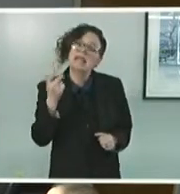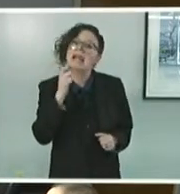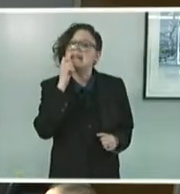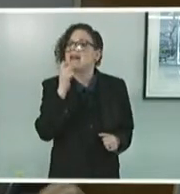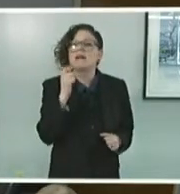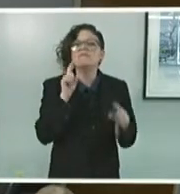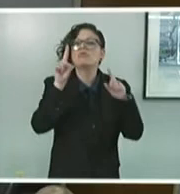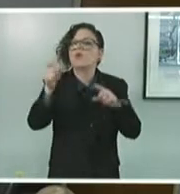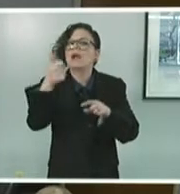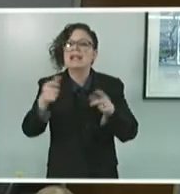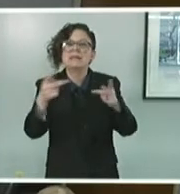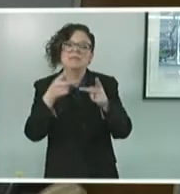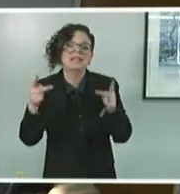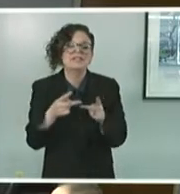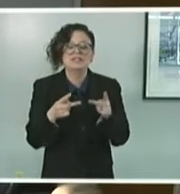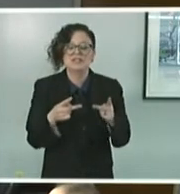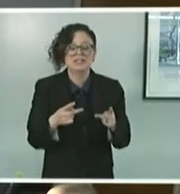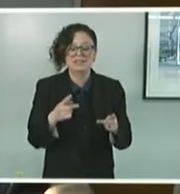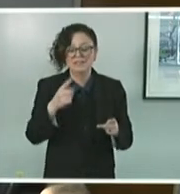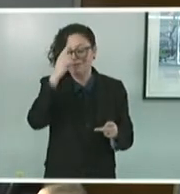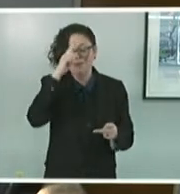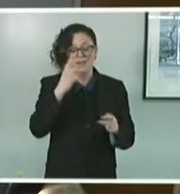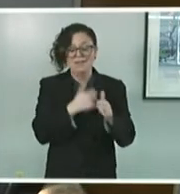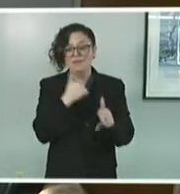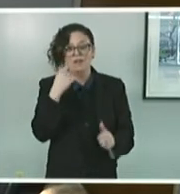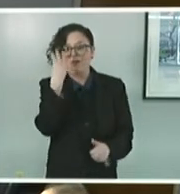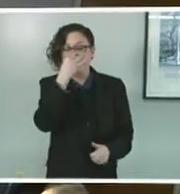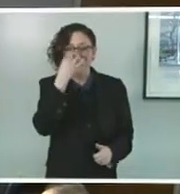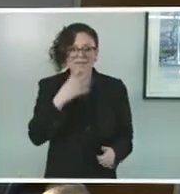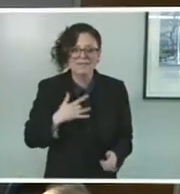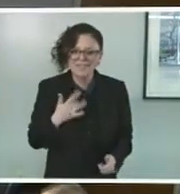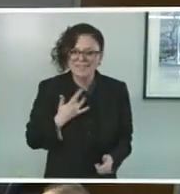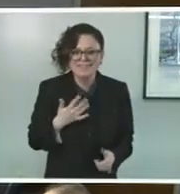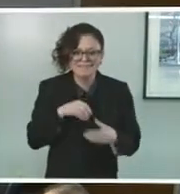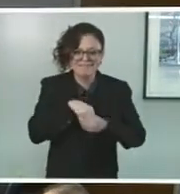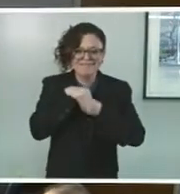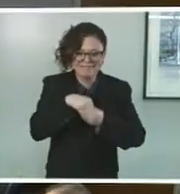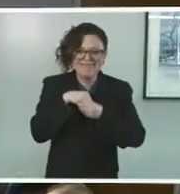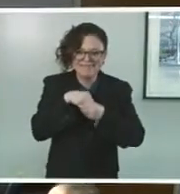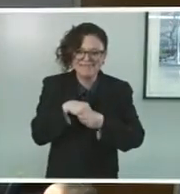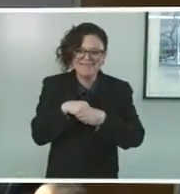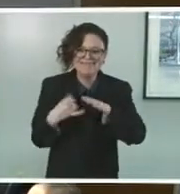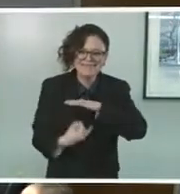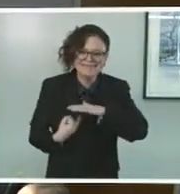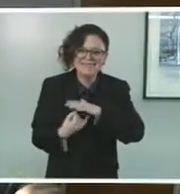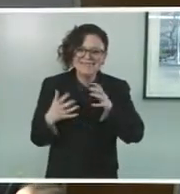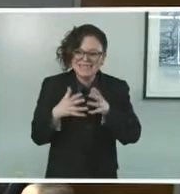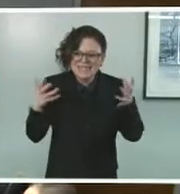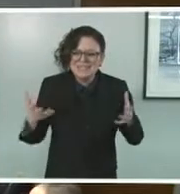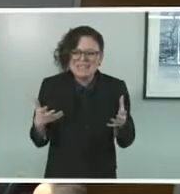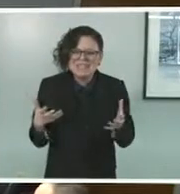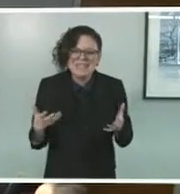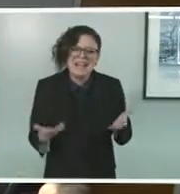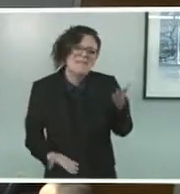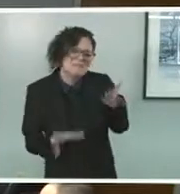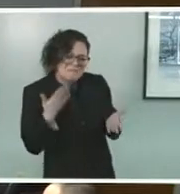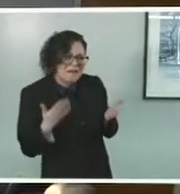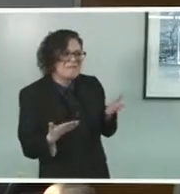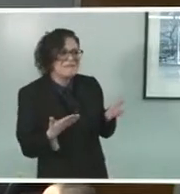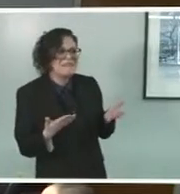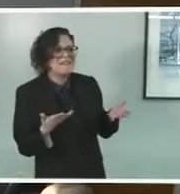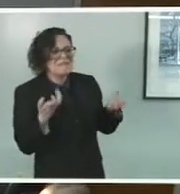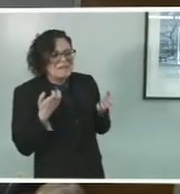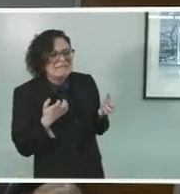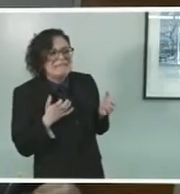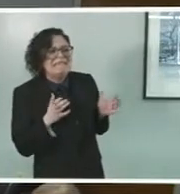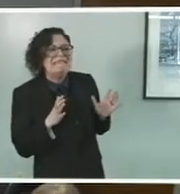house and keep from going stir crazy. Yes. That's I'm going to allowed. say Probably want to discourage it, but allowed, right? Here's